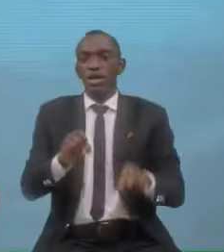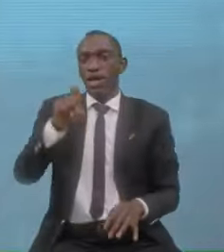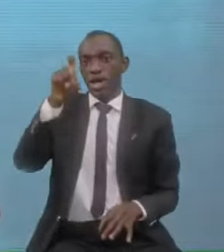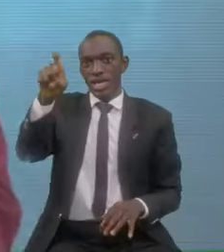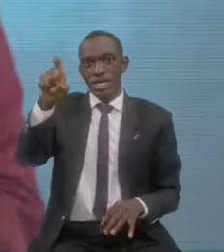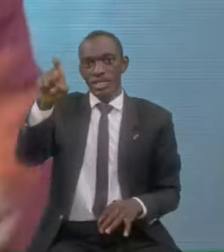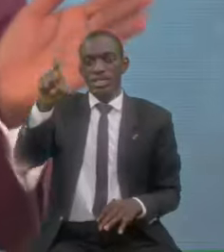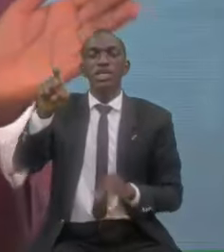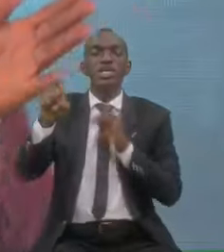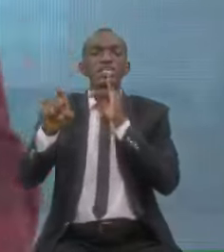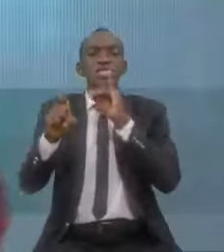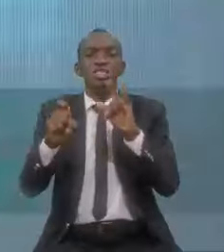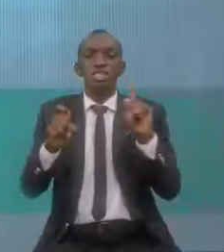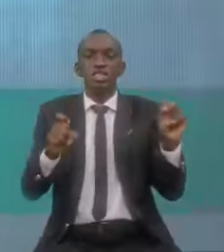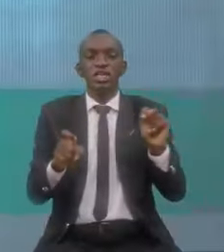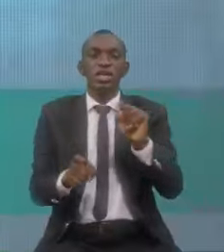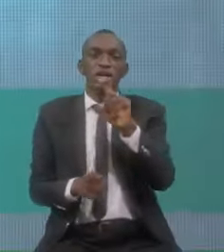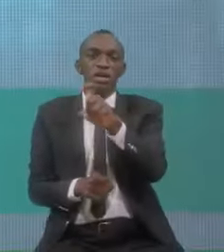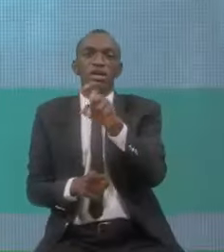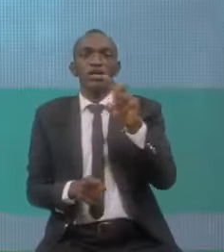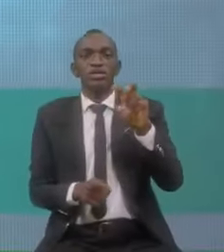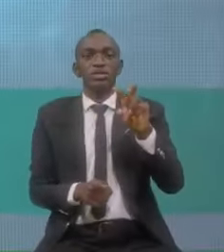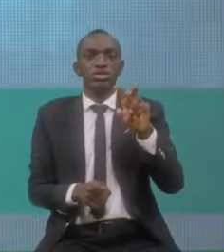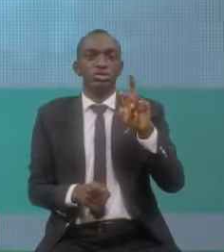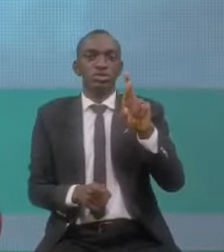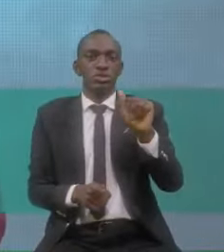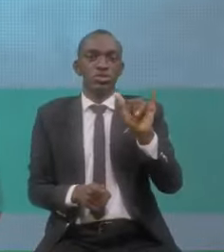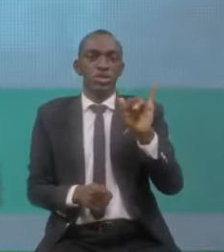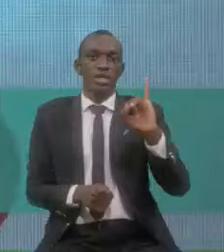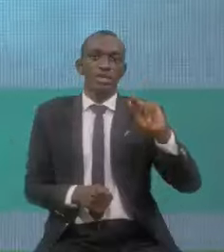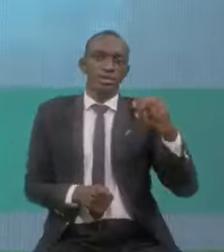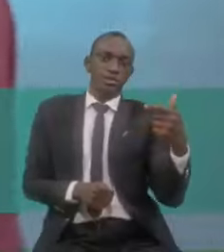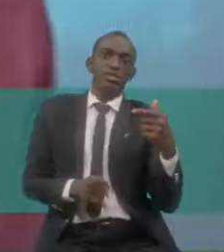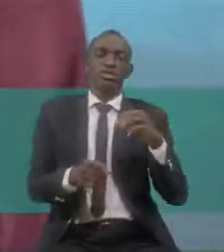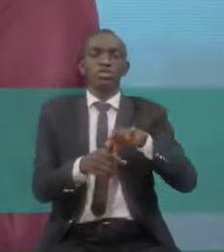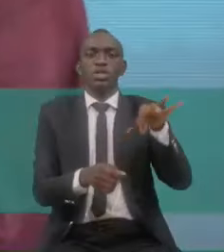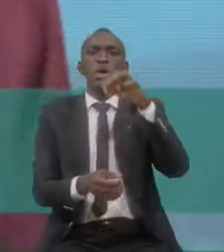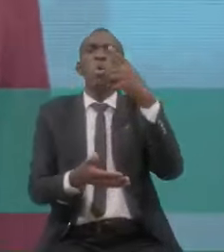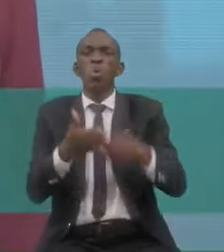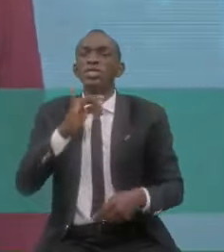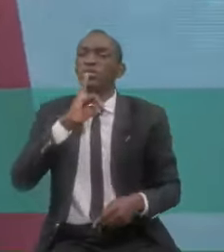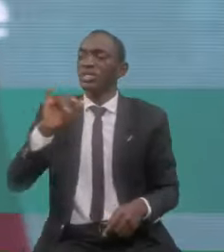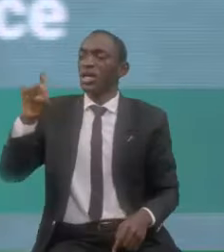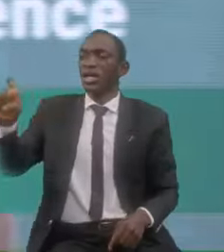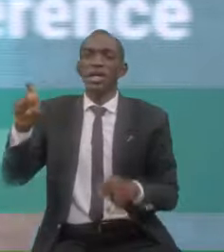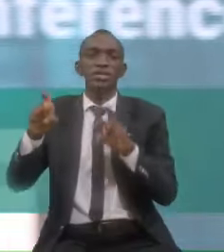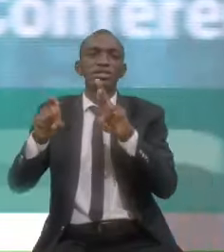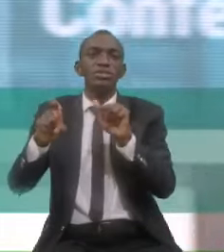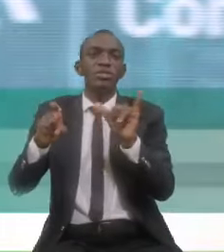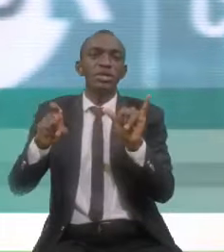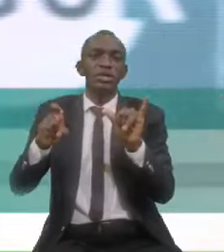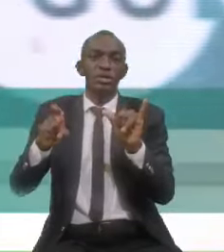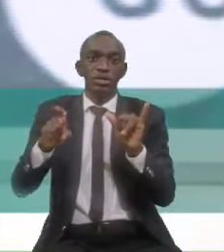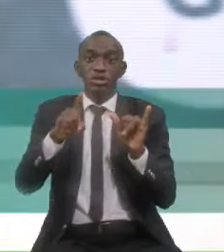spirit. Extreme spirit. What's an extreme? You know, sometimes there's something inside